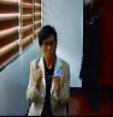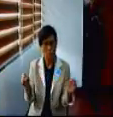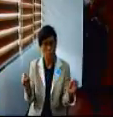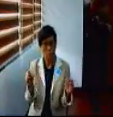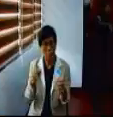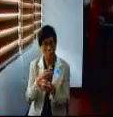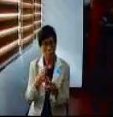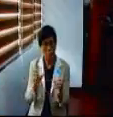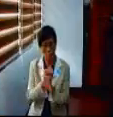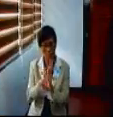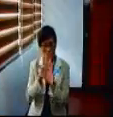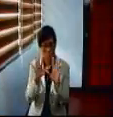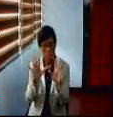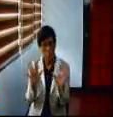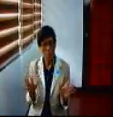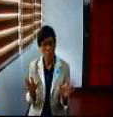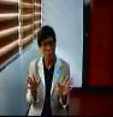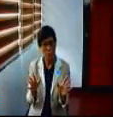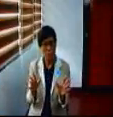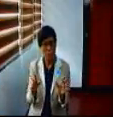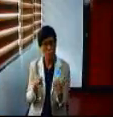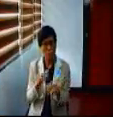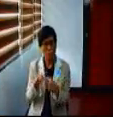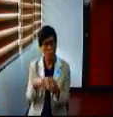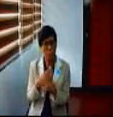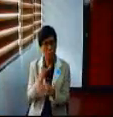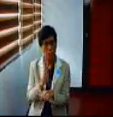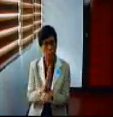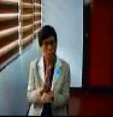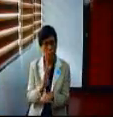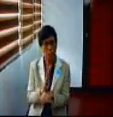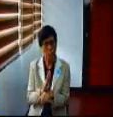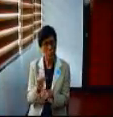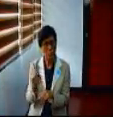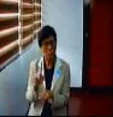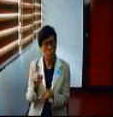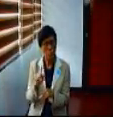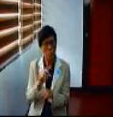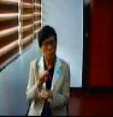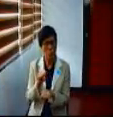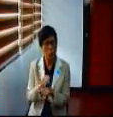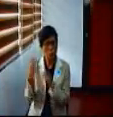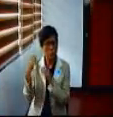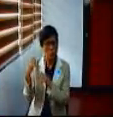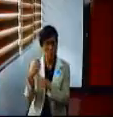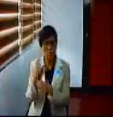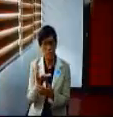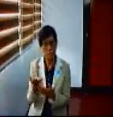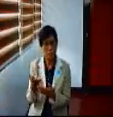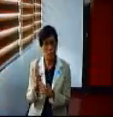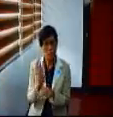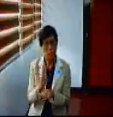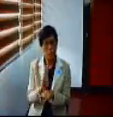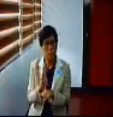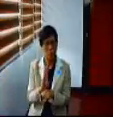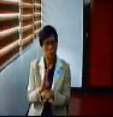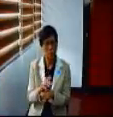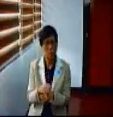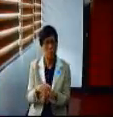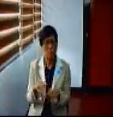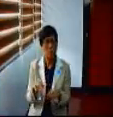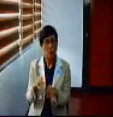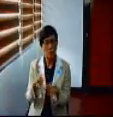to all actors, including businesses, of what the state expects of them as far as the respect of human rights